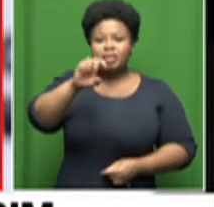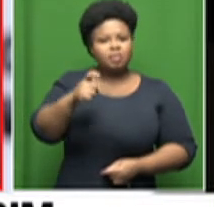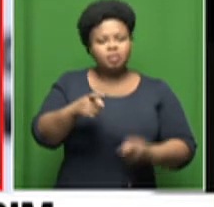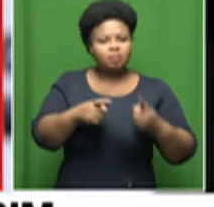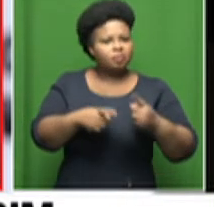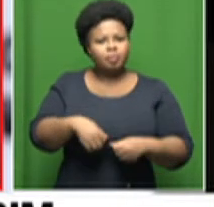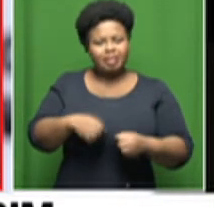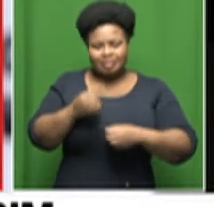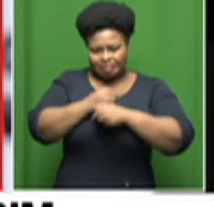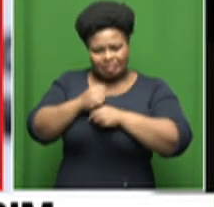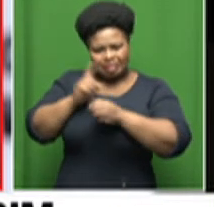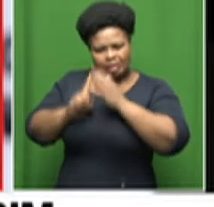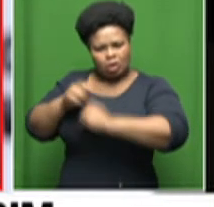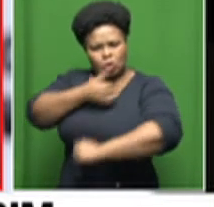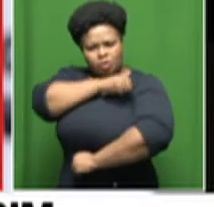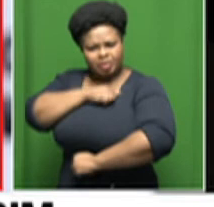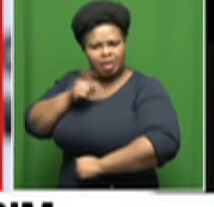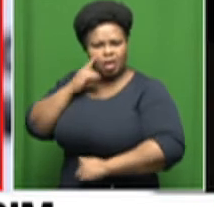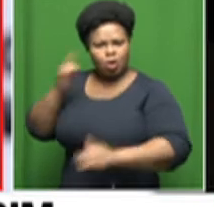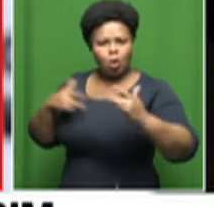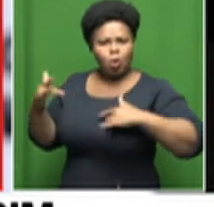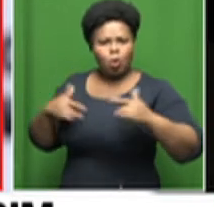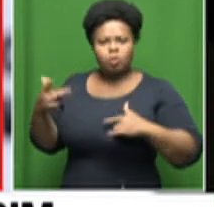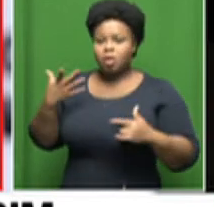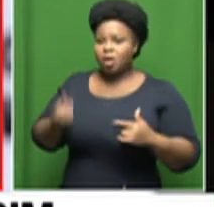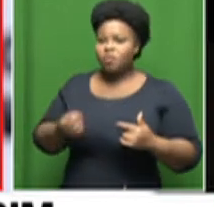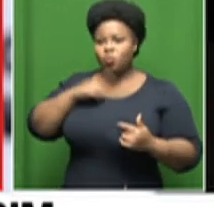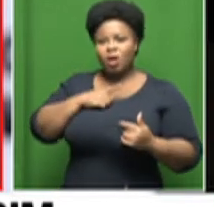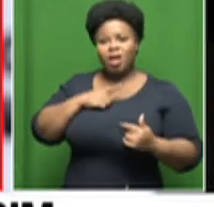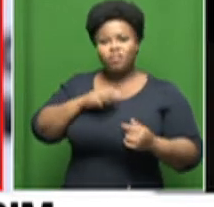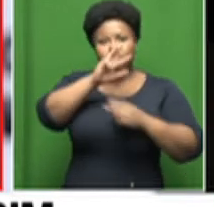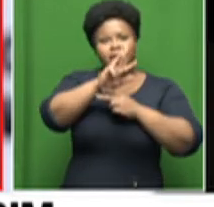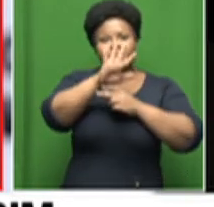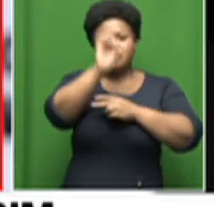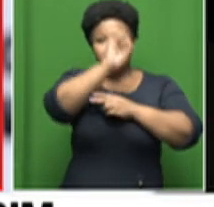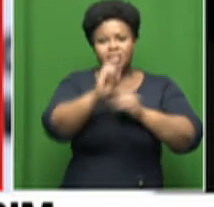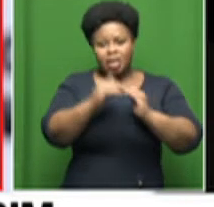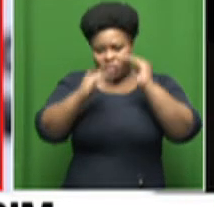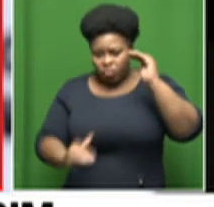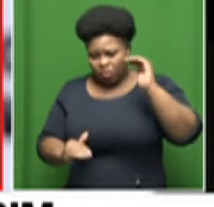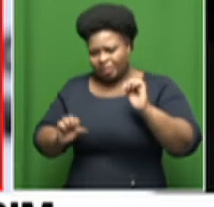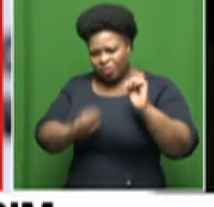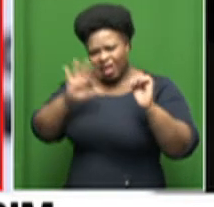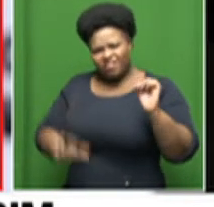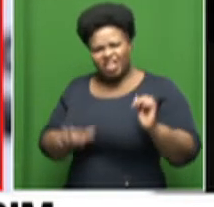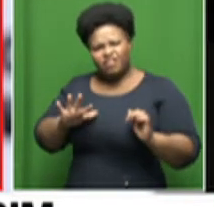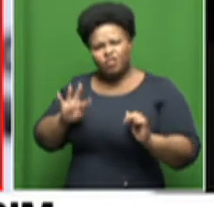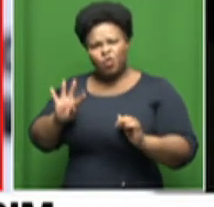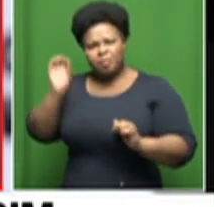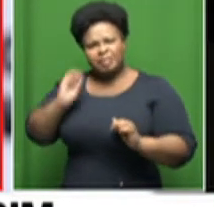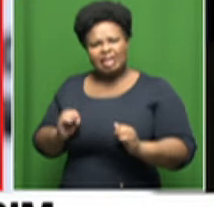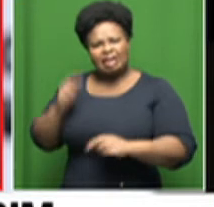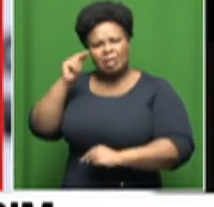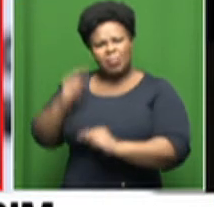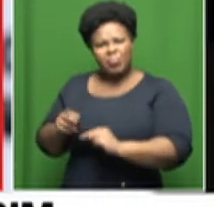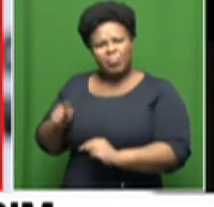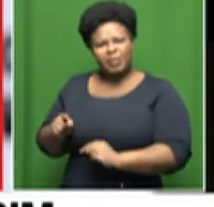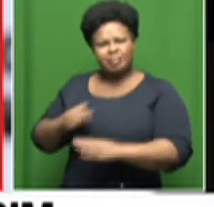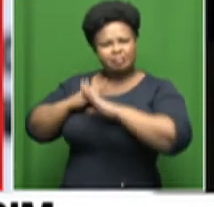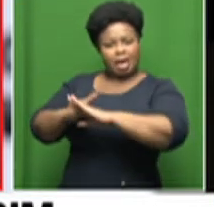efficacy raises quite a lot of concern because of such a drastic drop in efficacy. What about the viral